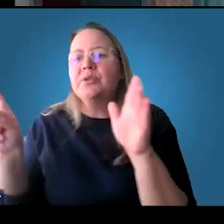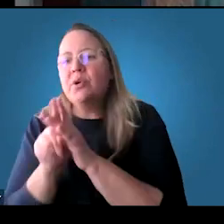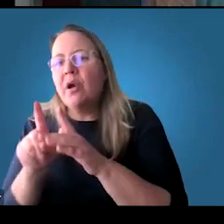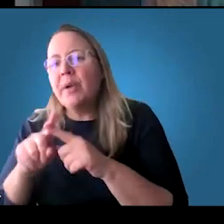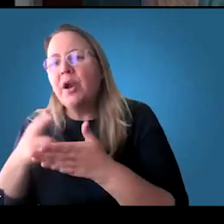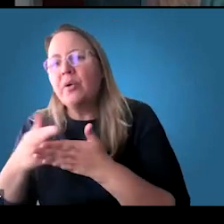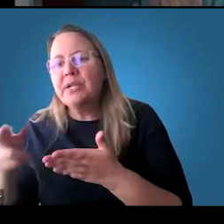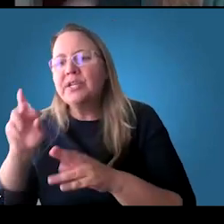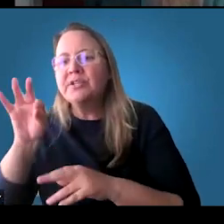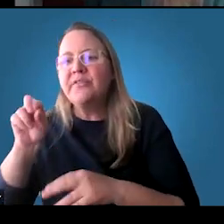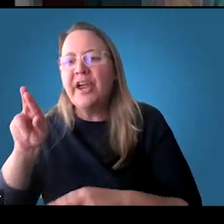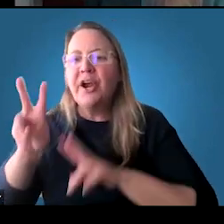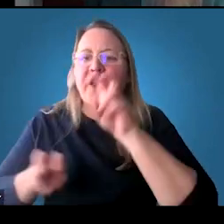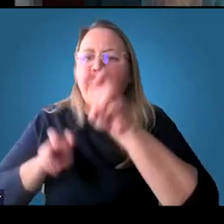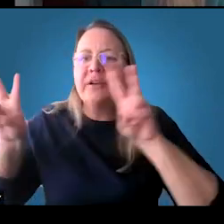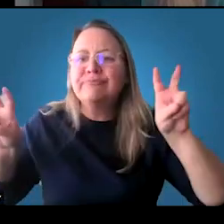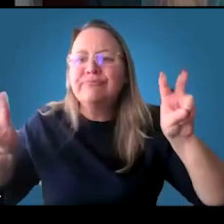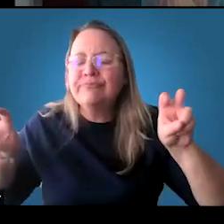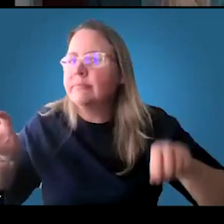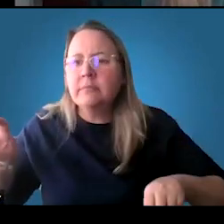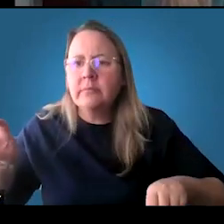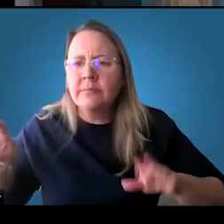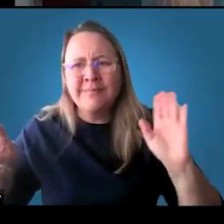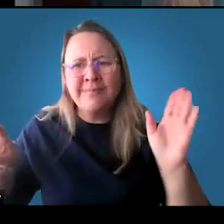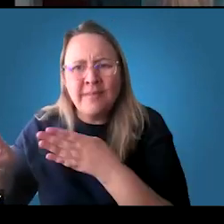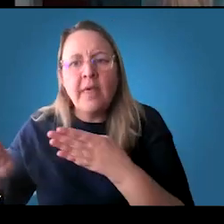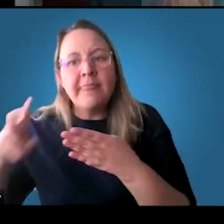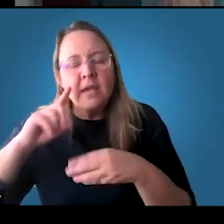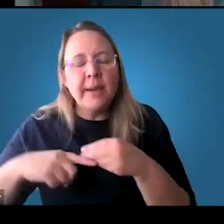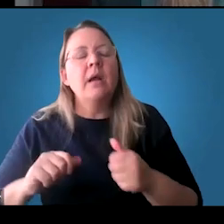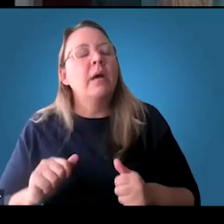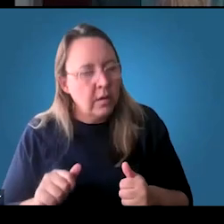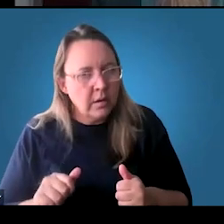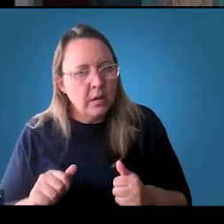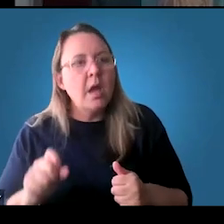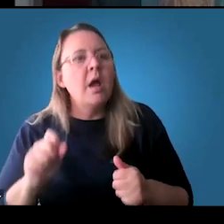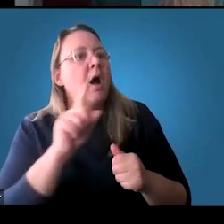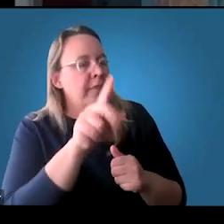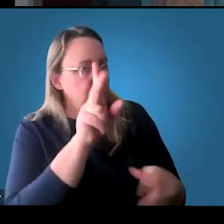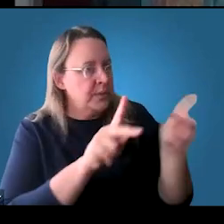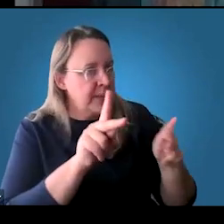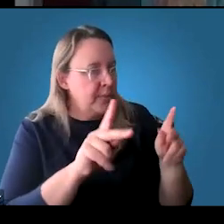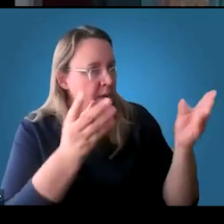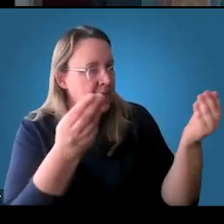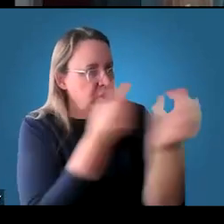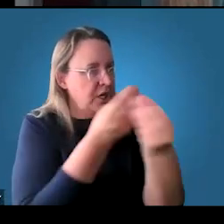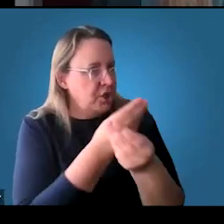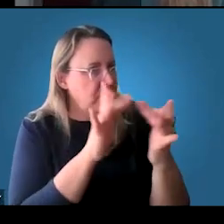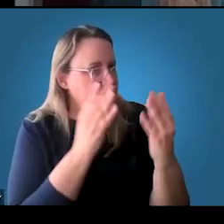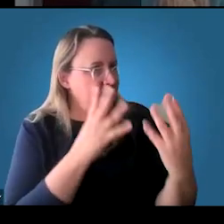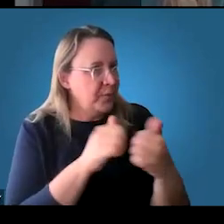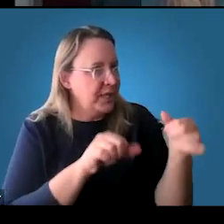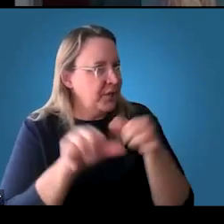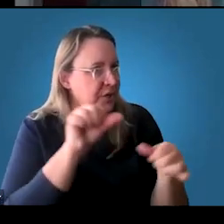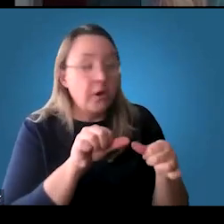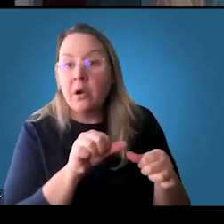resource fair, what if we also look at how attendees are exchanging contact information with each other? Or